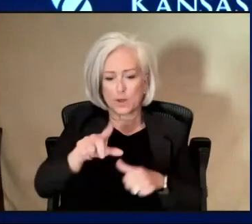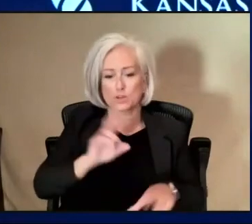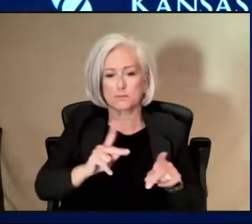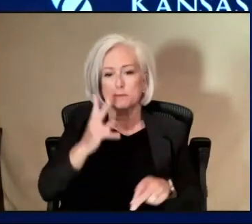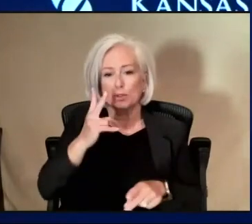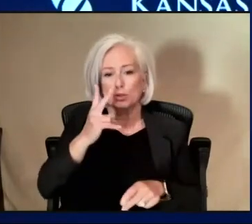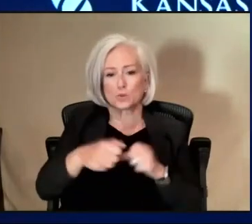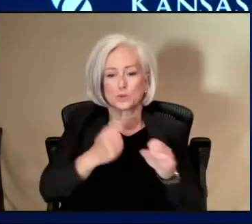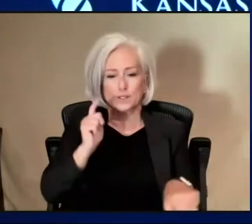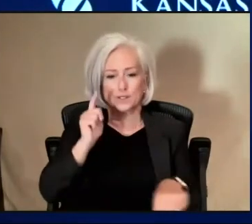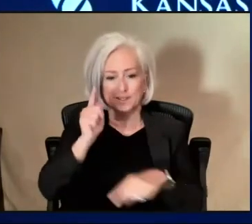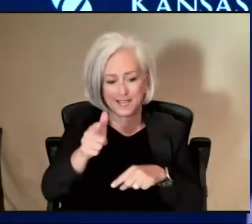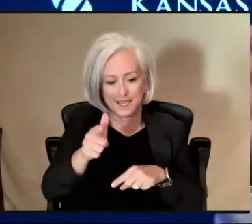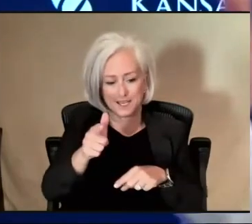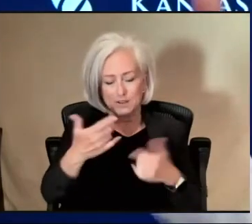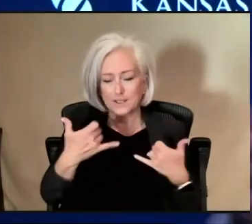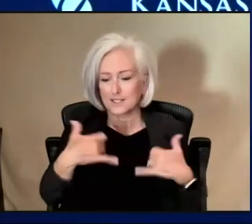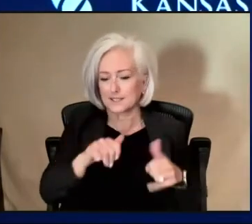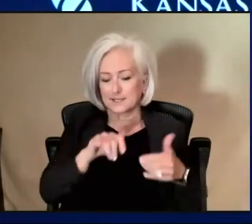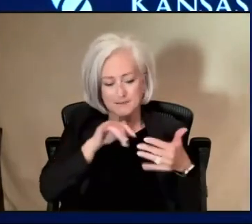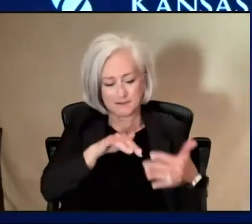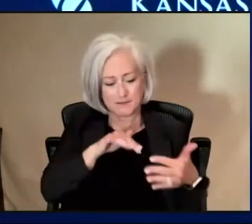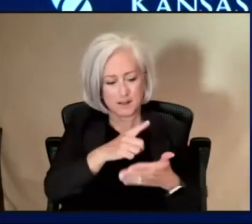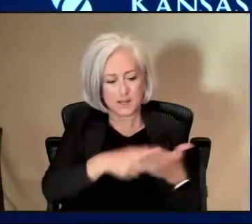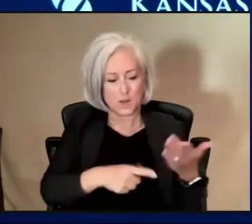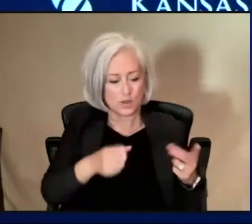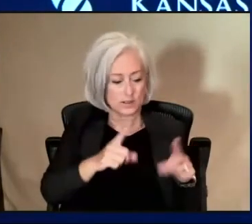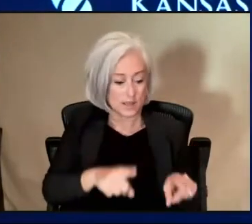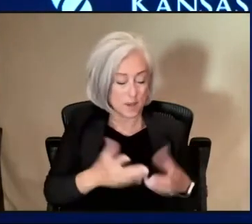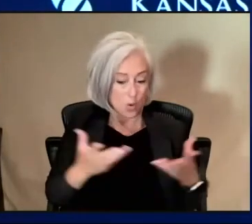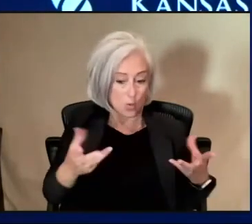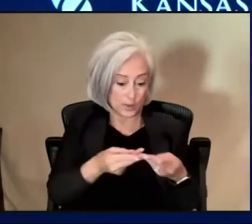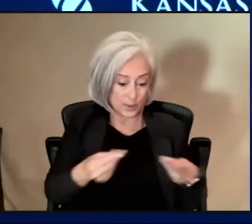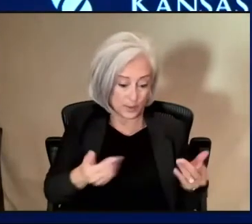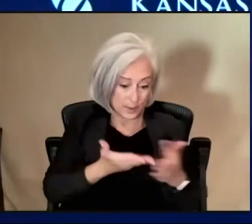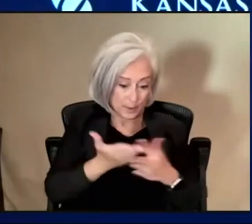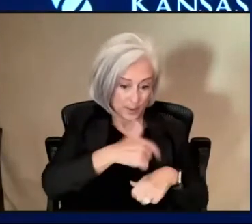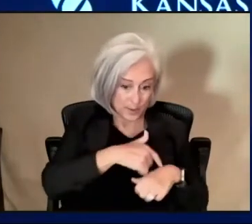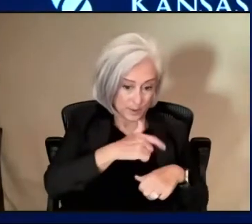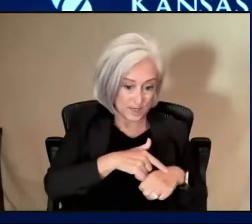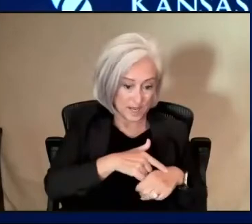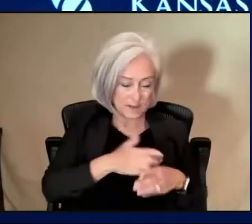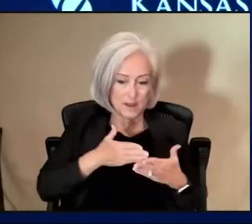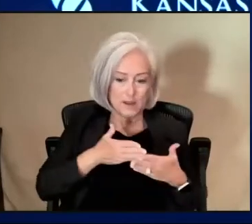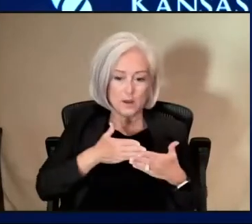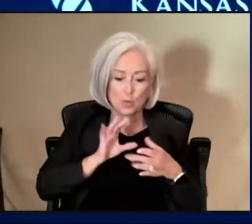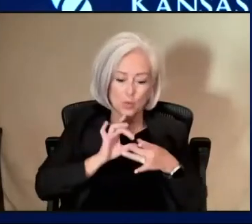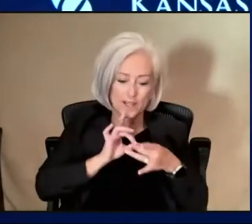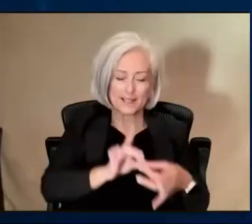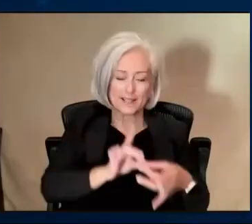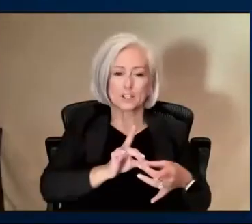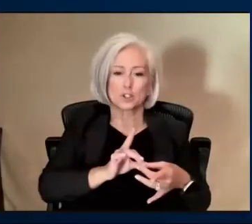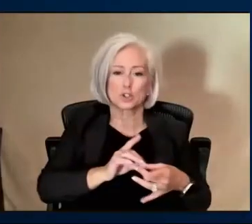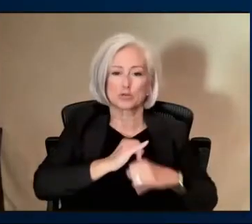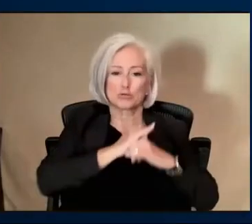study what's happening, what's fading over time in terms of those protective antibodies. Others on the panel?